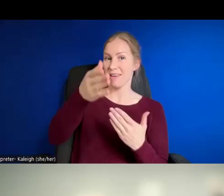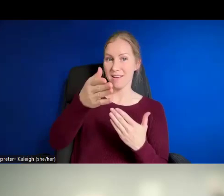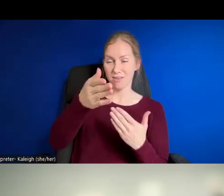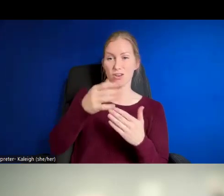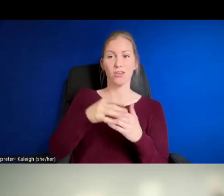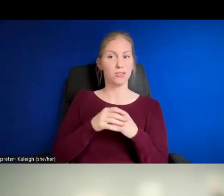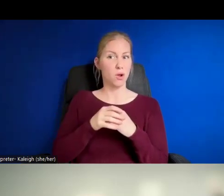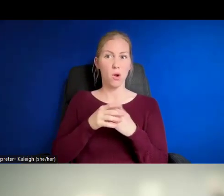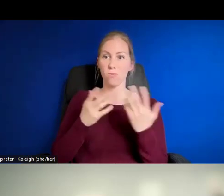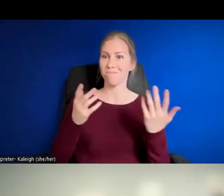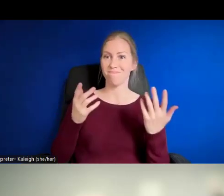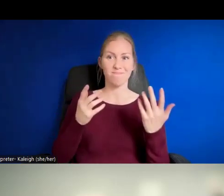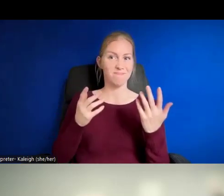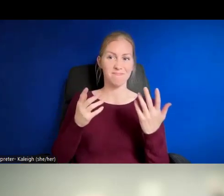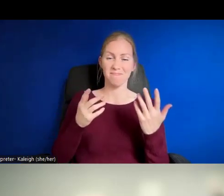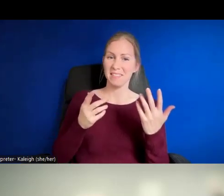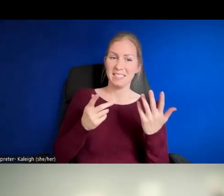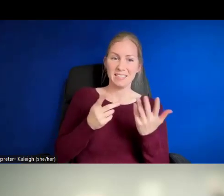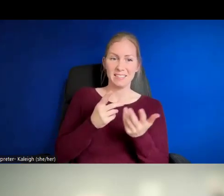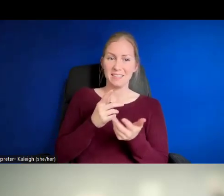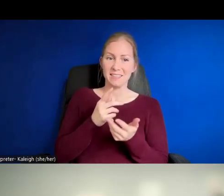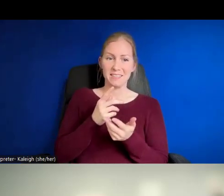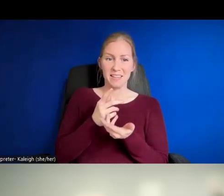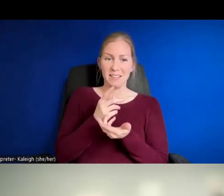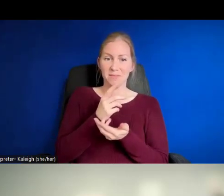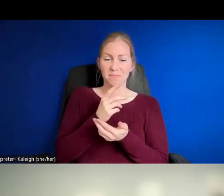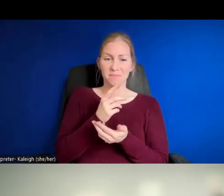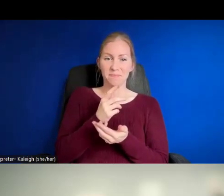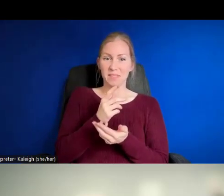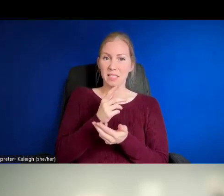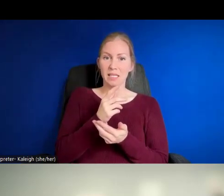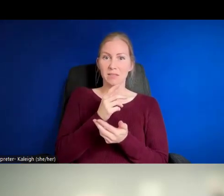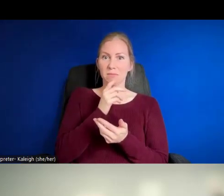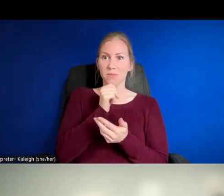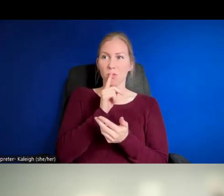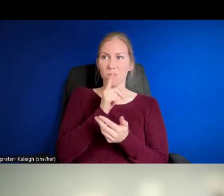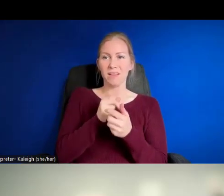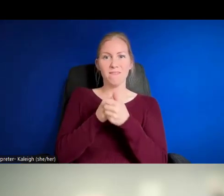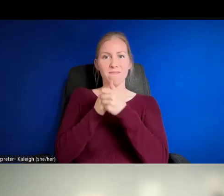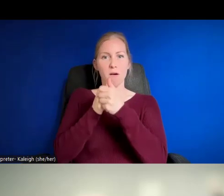not confine themselves to the strict